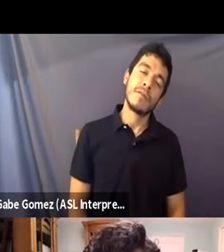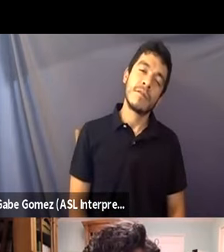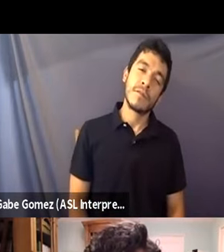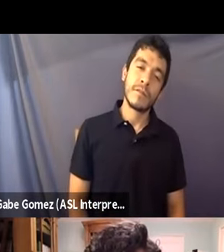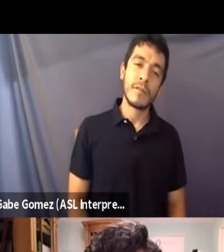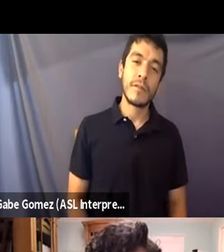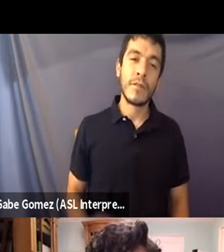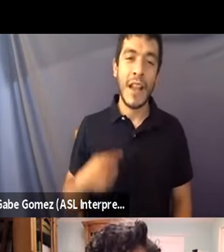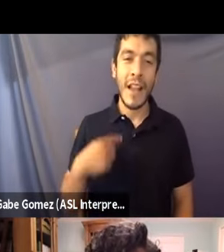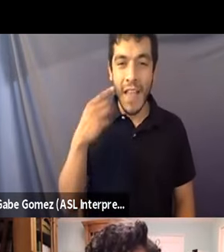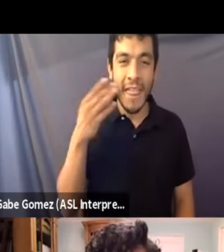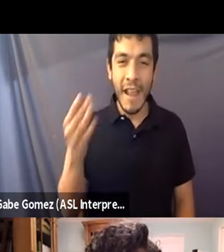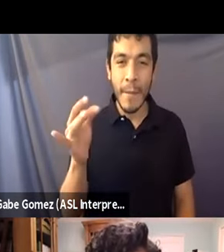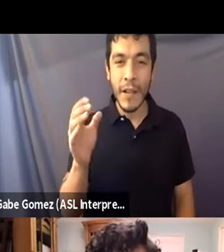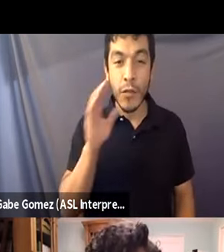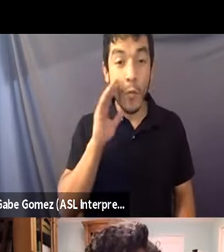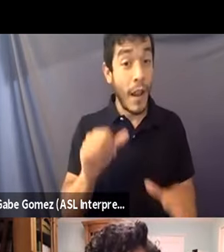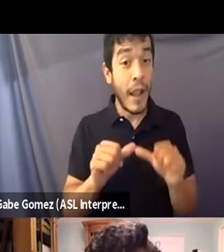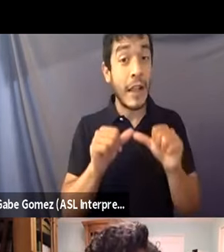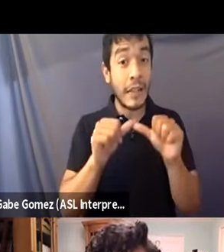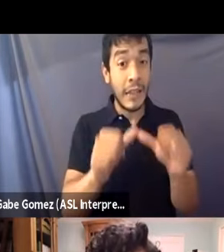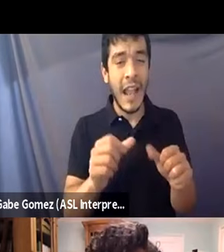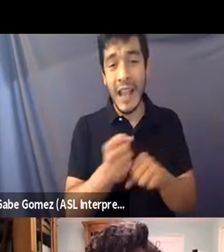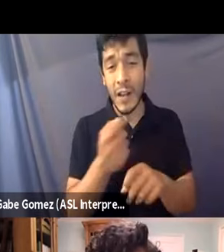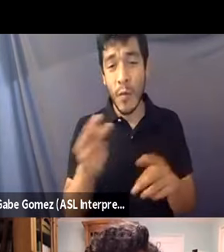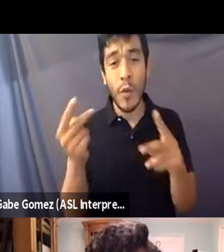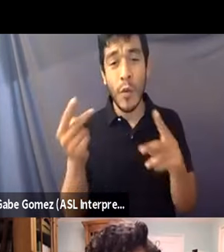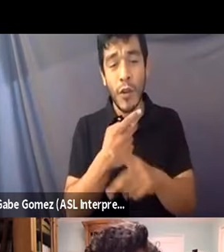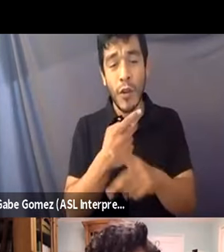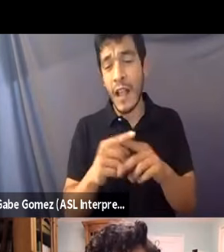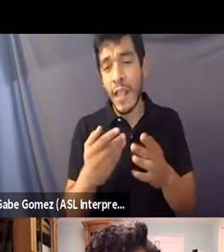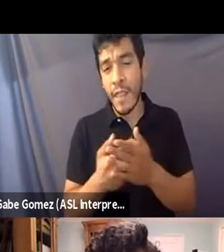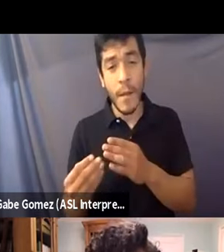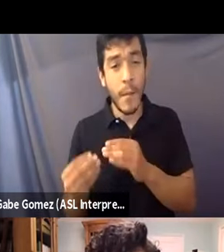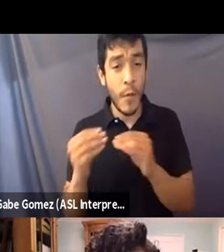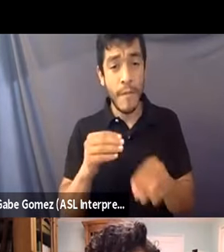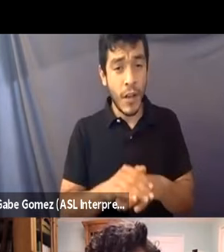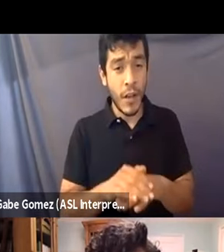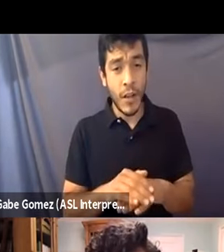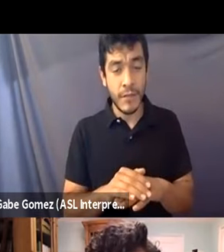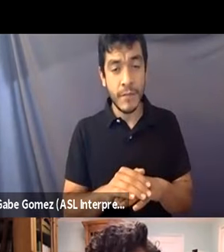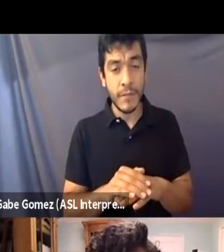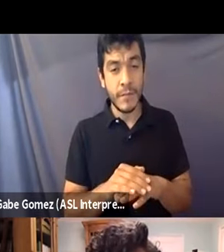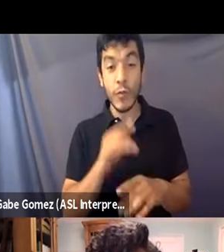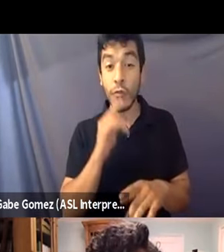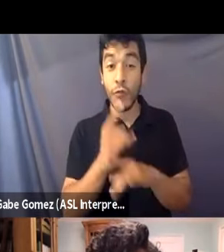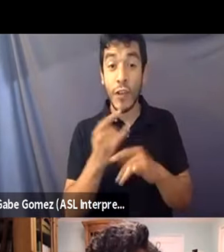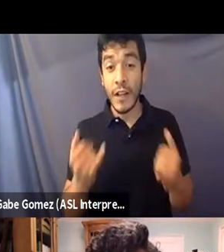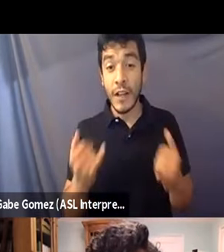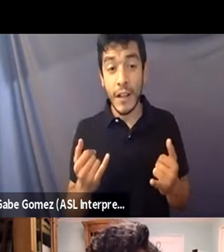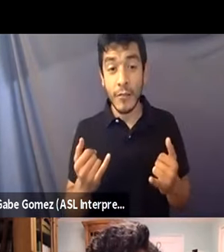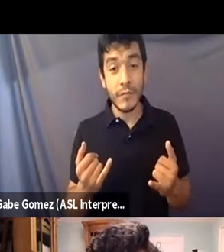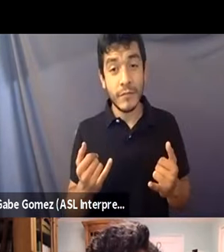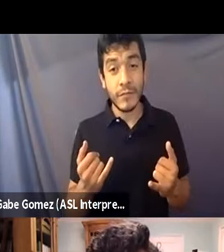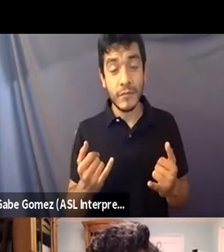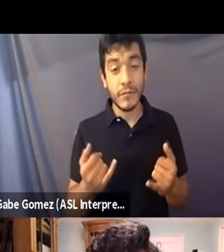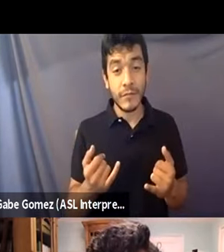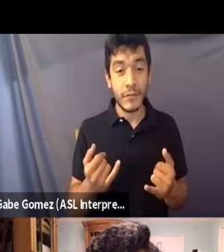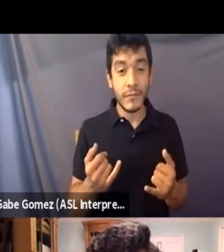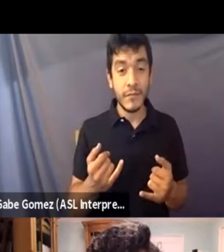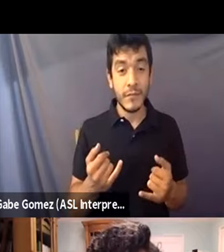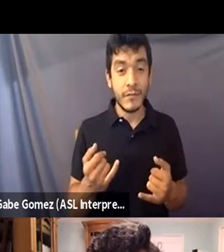piece that is going to continue and intensify as things move on. so like right now, um, I, I sort of